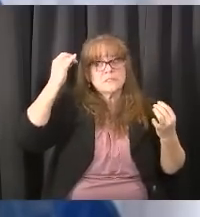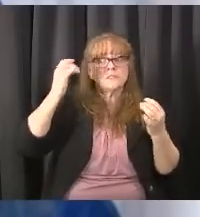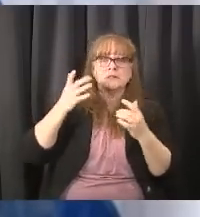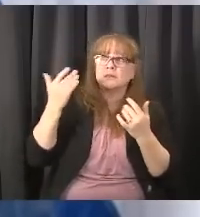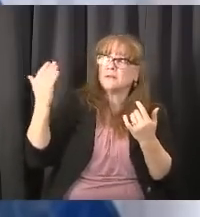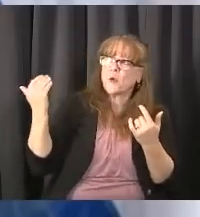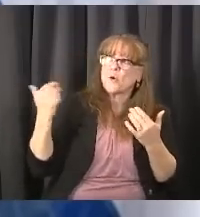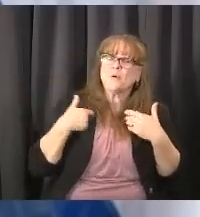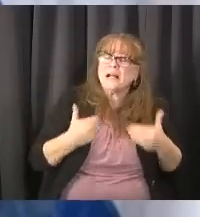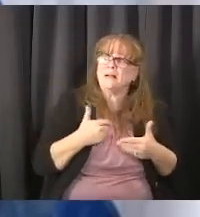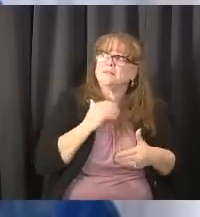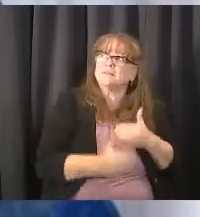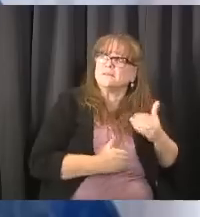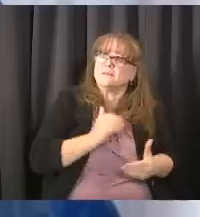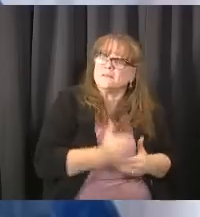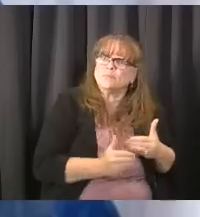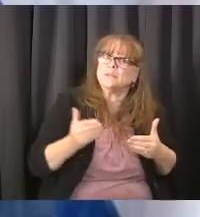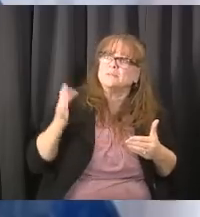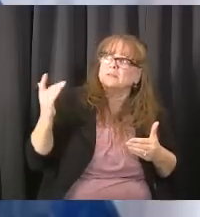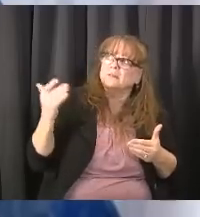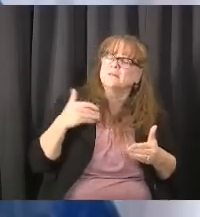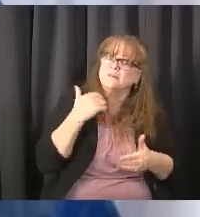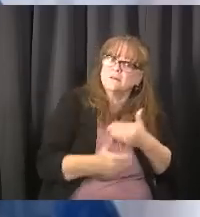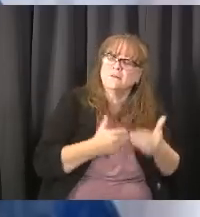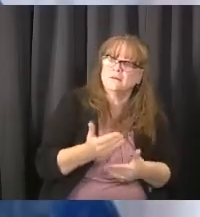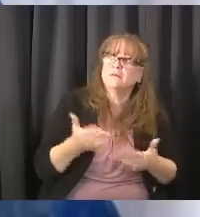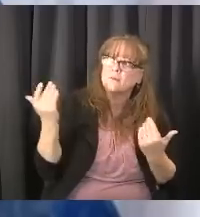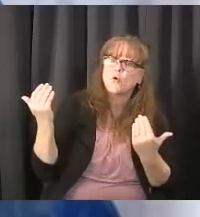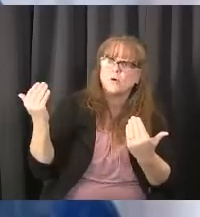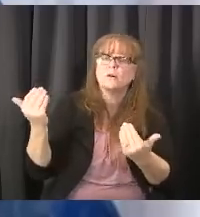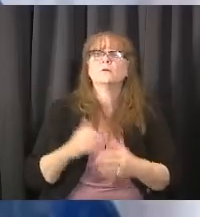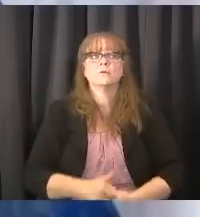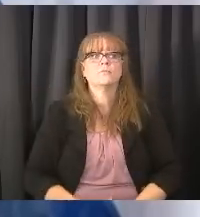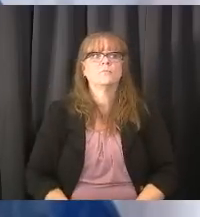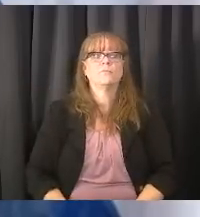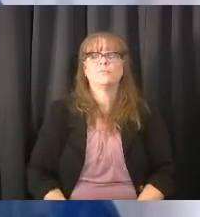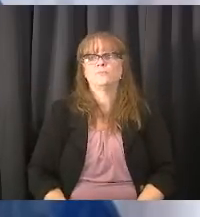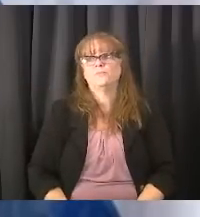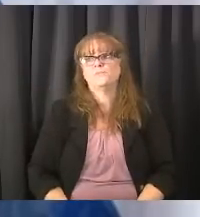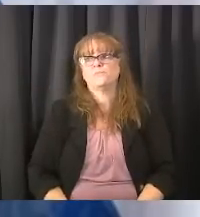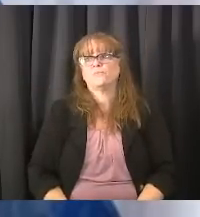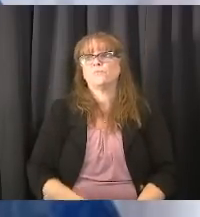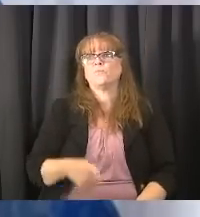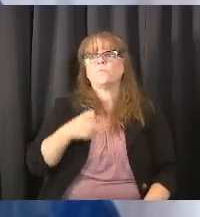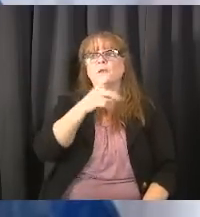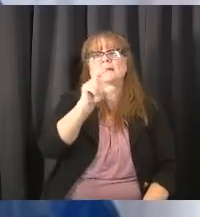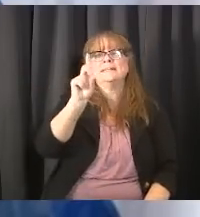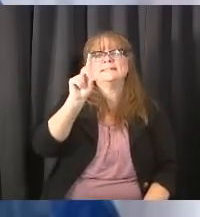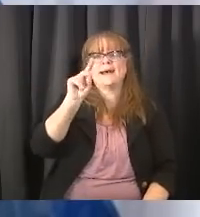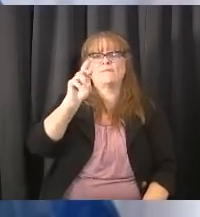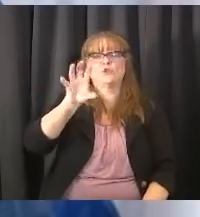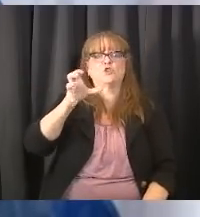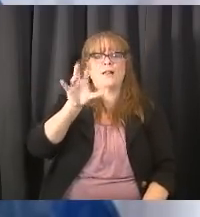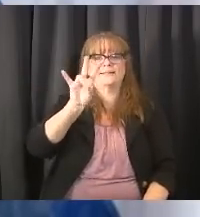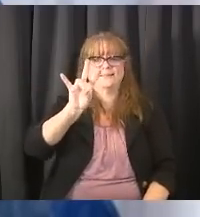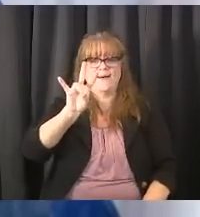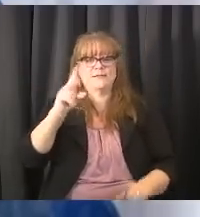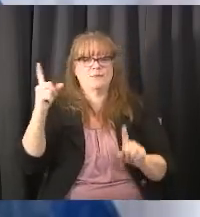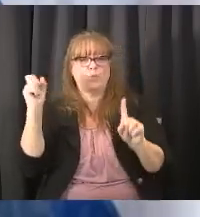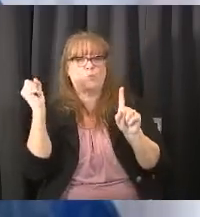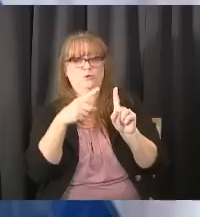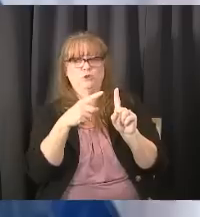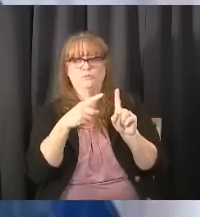Hi, Governor. This is Joe Vaccarelli with Denver 7. Have there been any discussions, or are there any plans to open up more large-scale